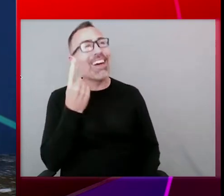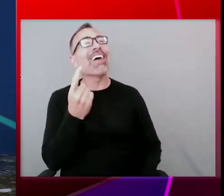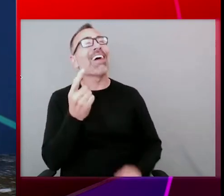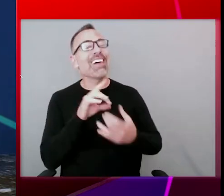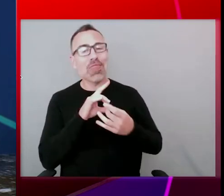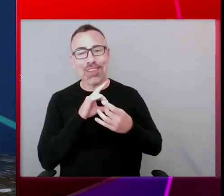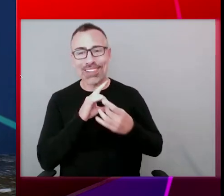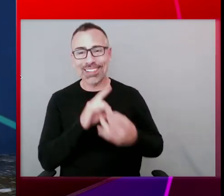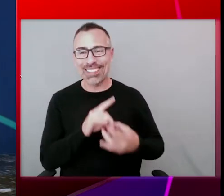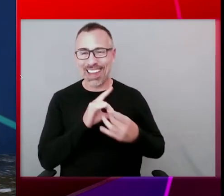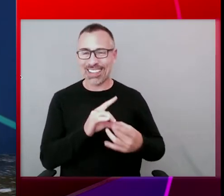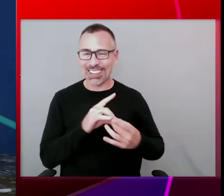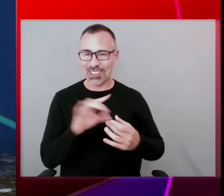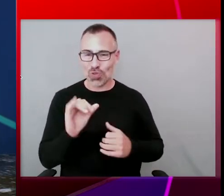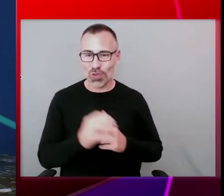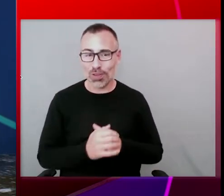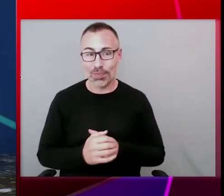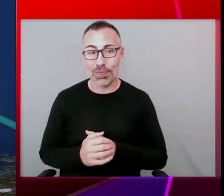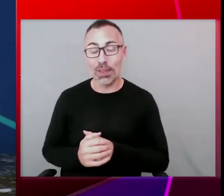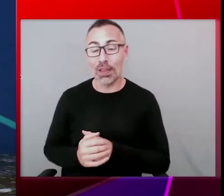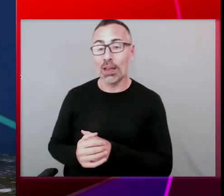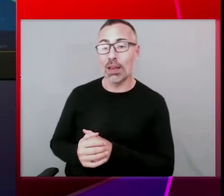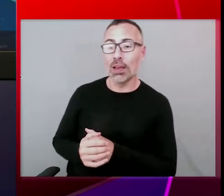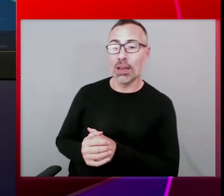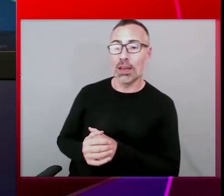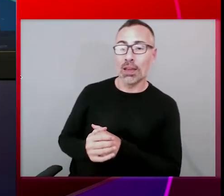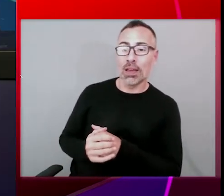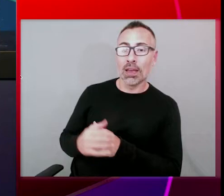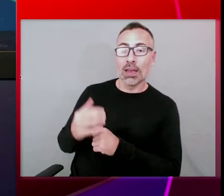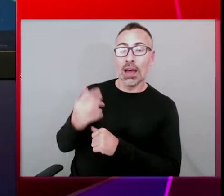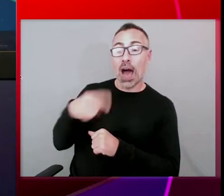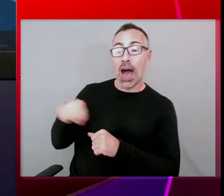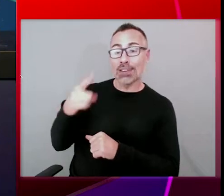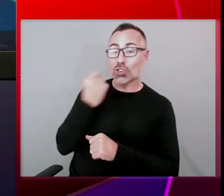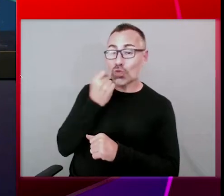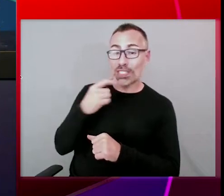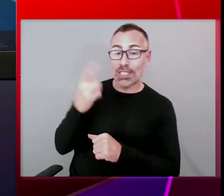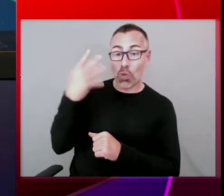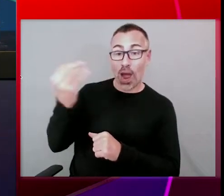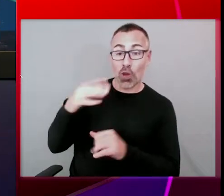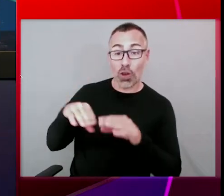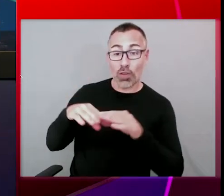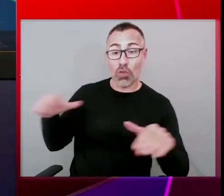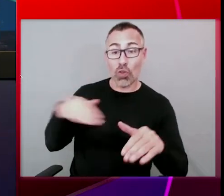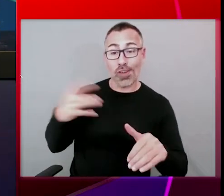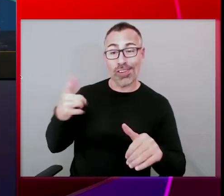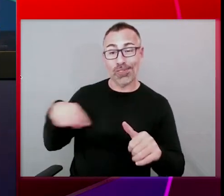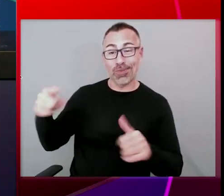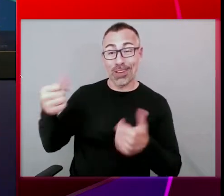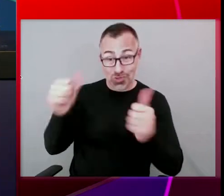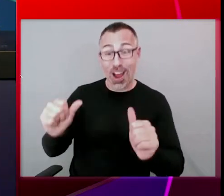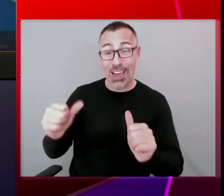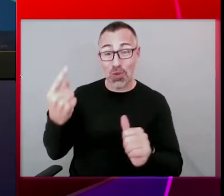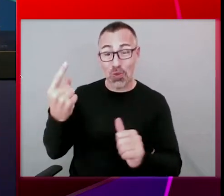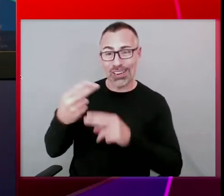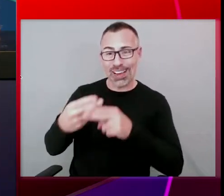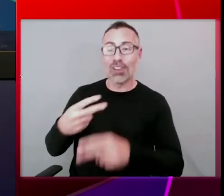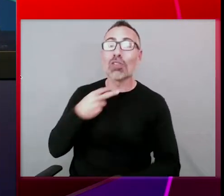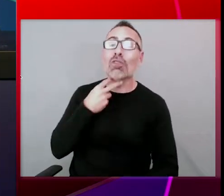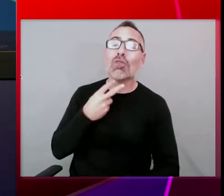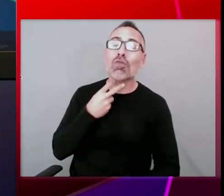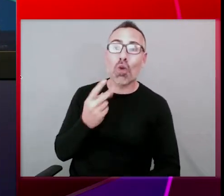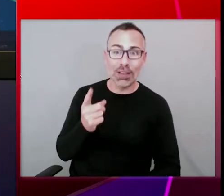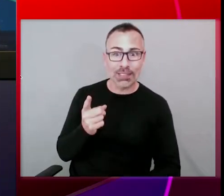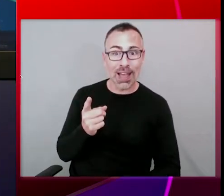them. Yeah, that's what I found when we were actually out on the floor just now trying it. We tried out the voice one, and we have the